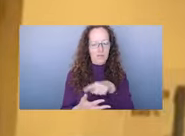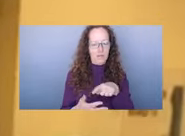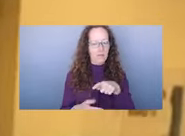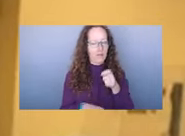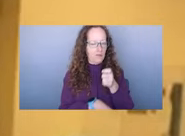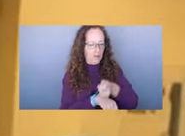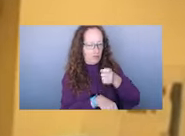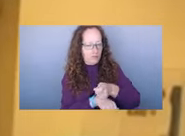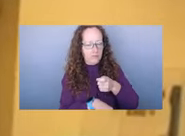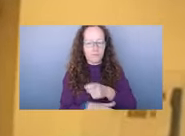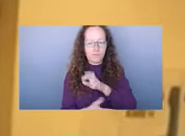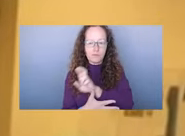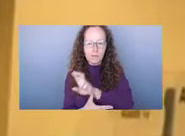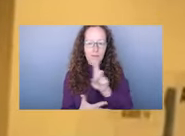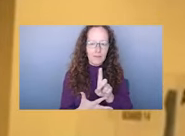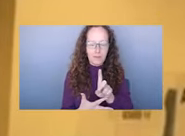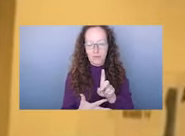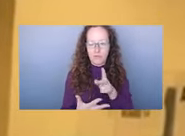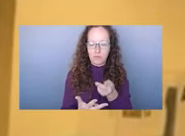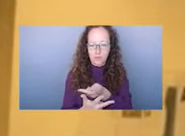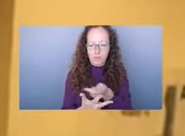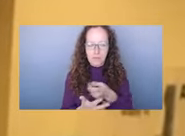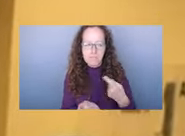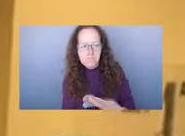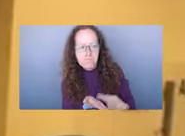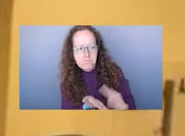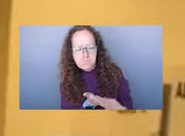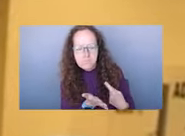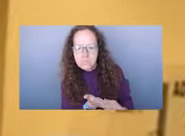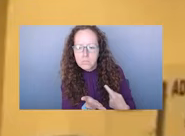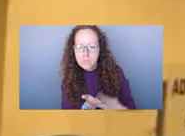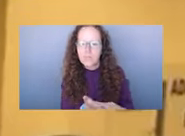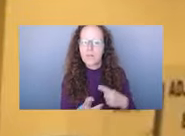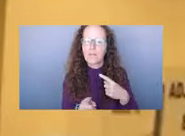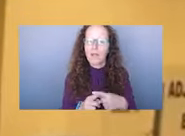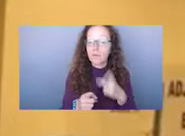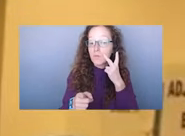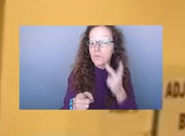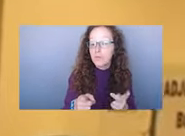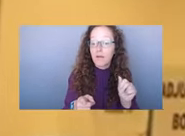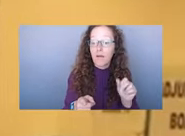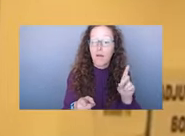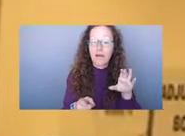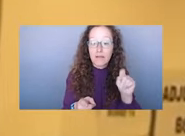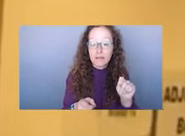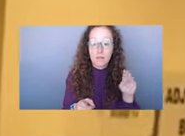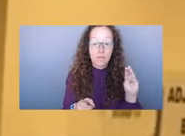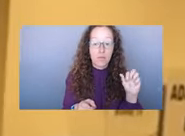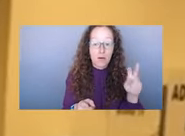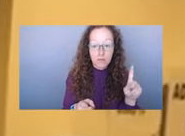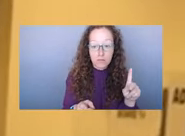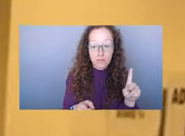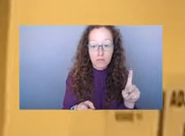they'd go through and they'd talk about that. One thing I also wanted to highlight is the audit mark. If we can show that.